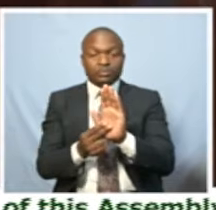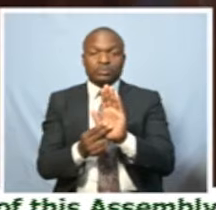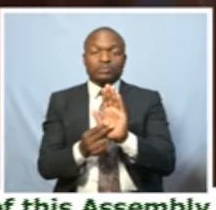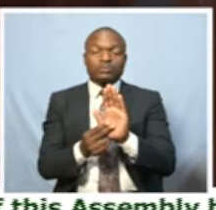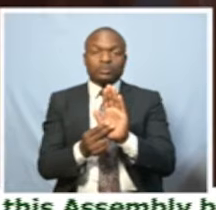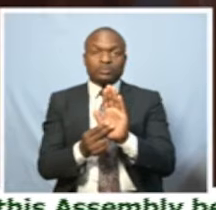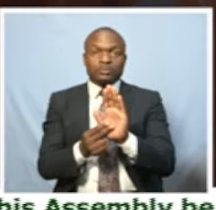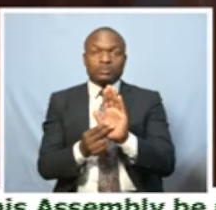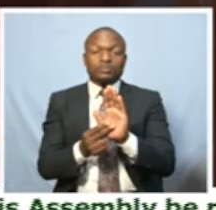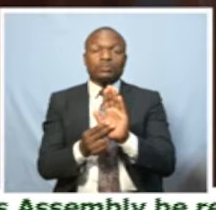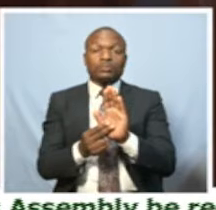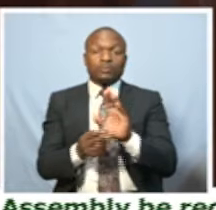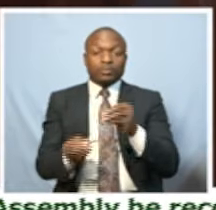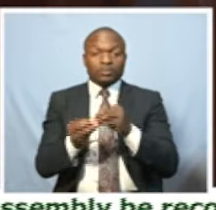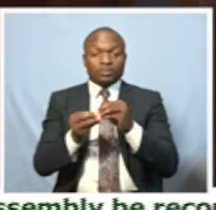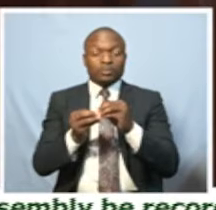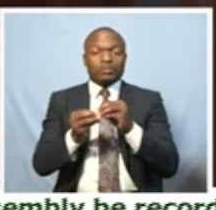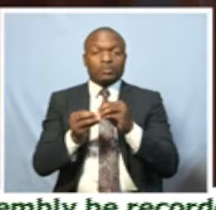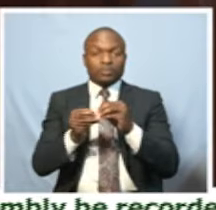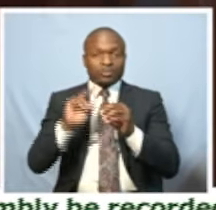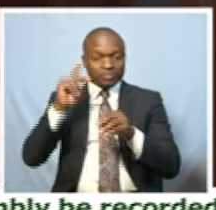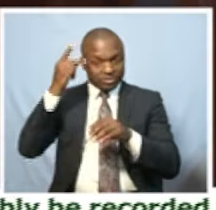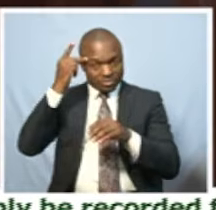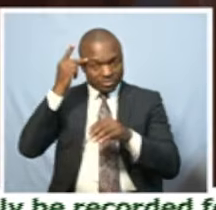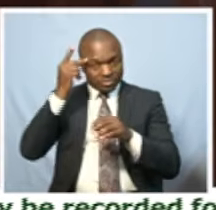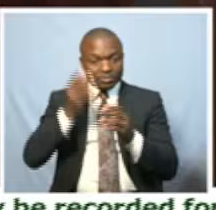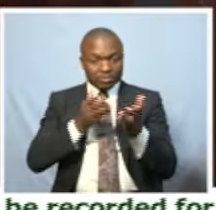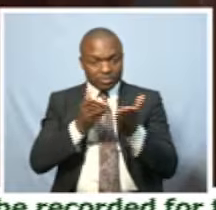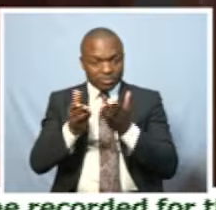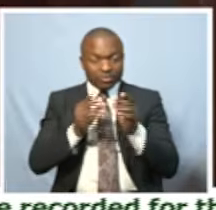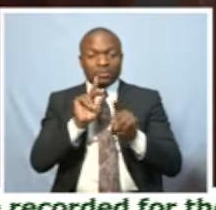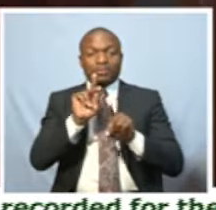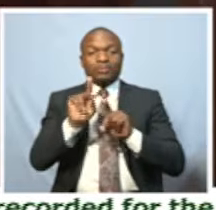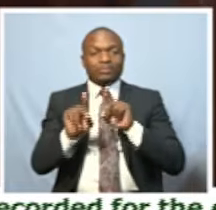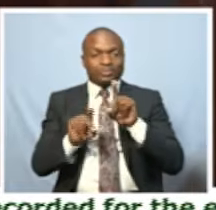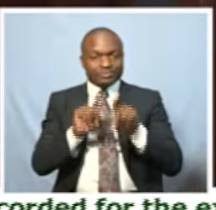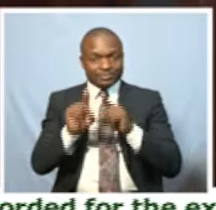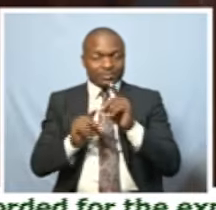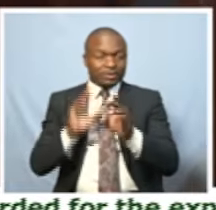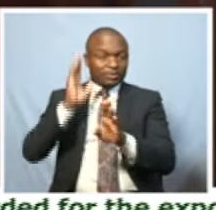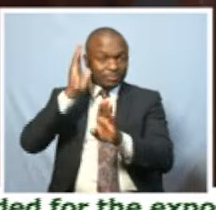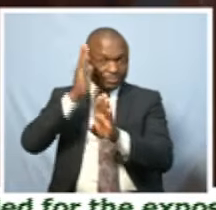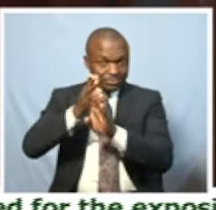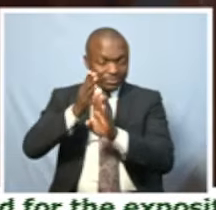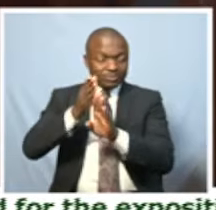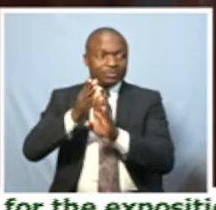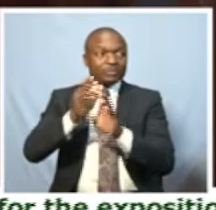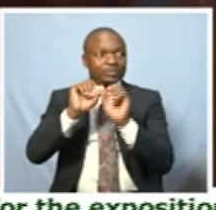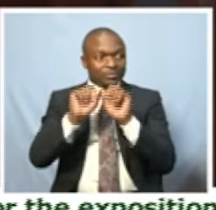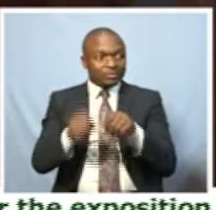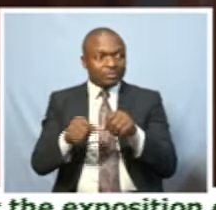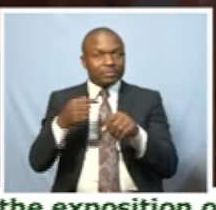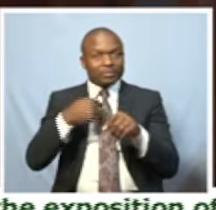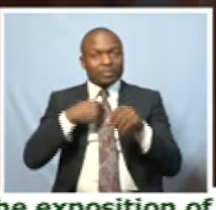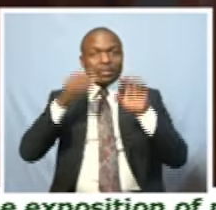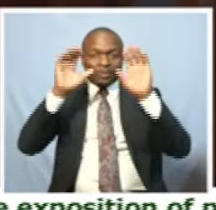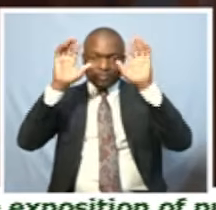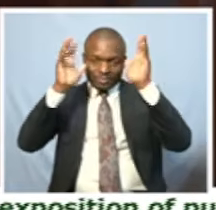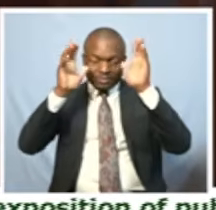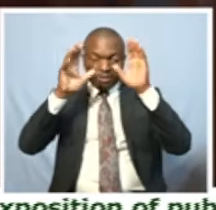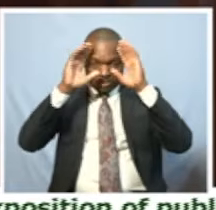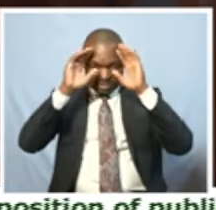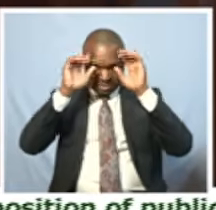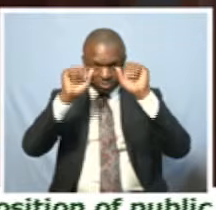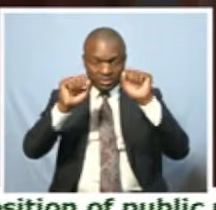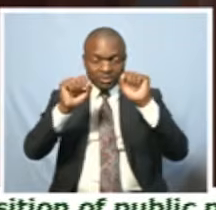political affiliations and serves the interests of our people. In particular, may I congratulate the